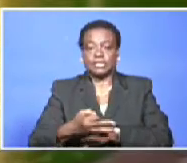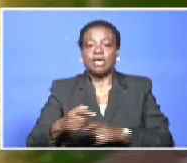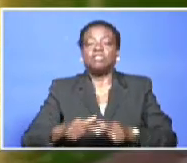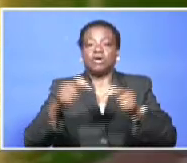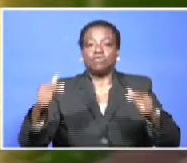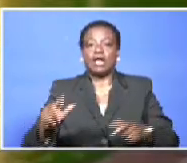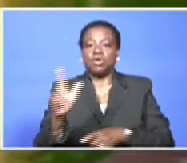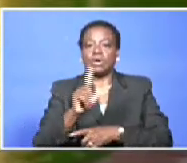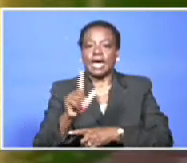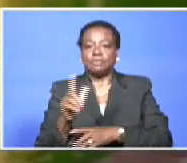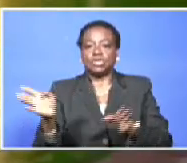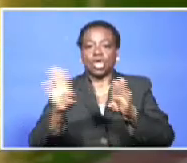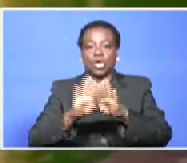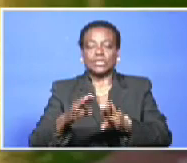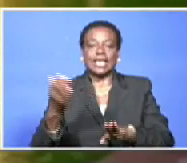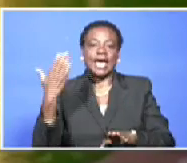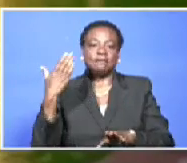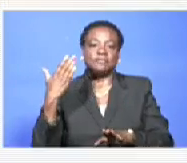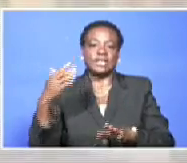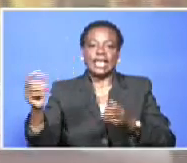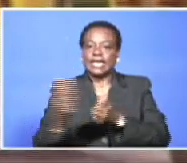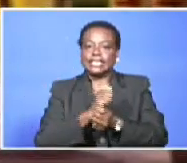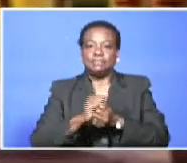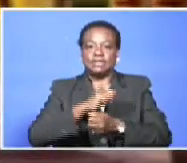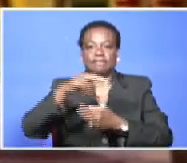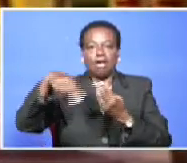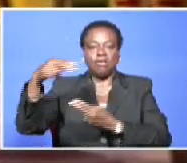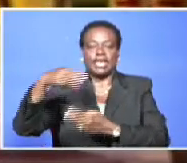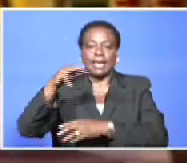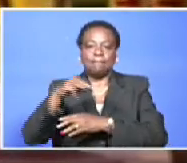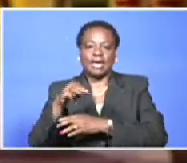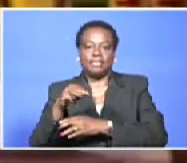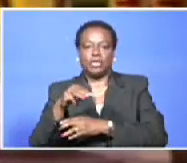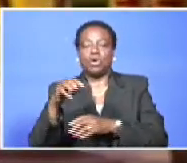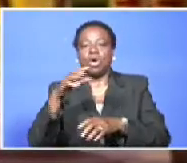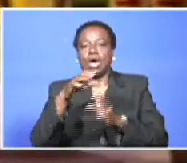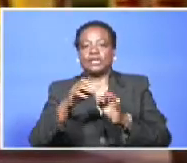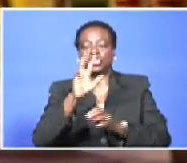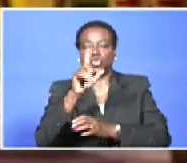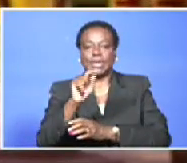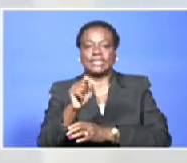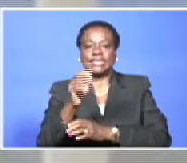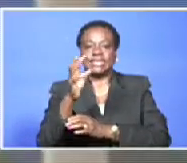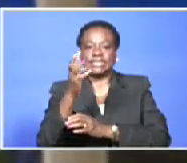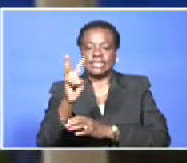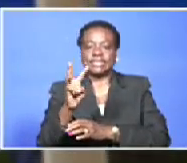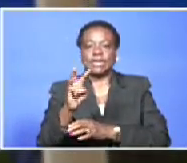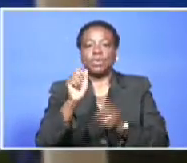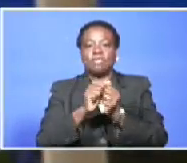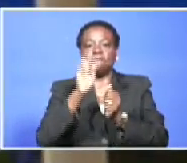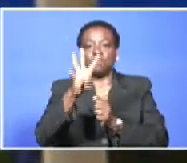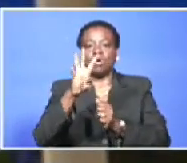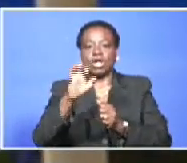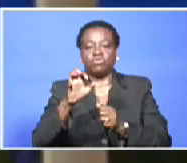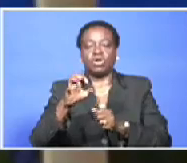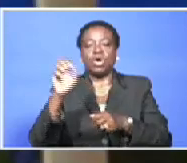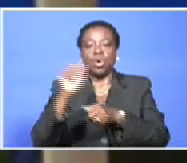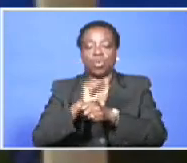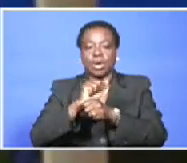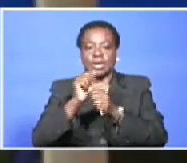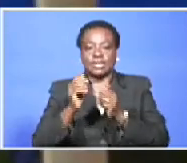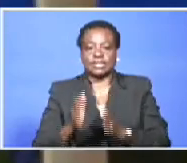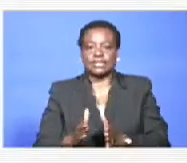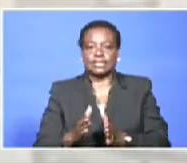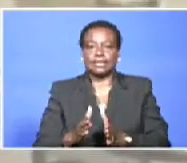closed following extensive damage by Hurricane Matthew in 2016 had approximately 400 employees. The labor minister revealed